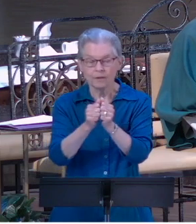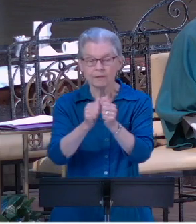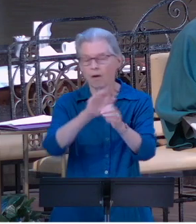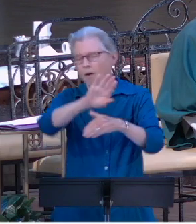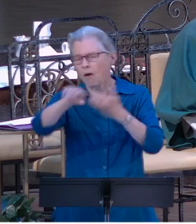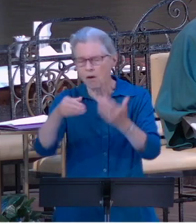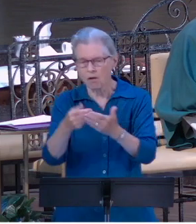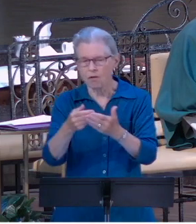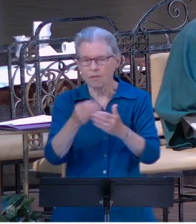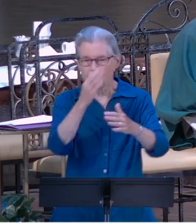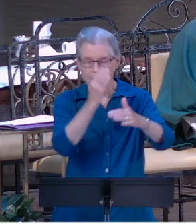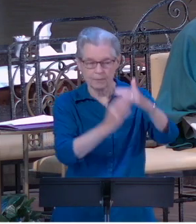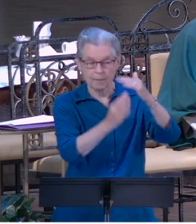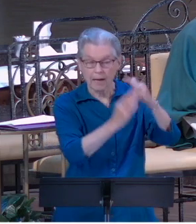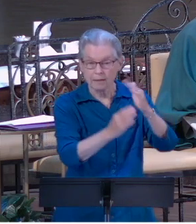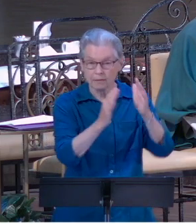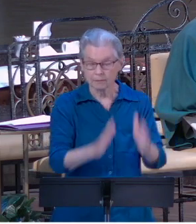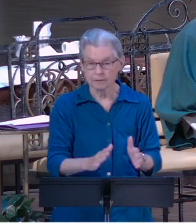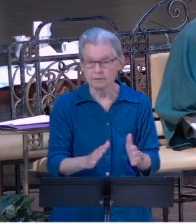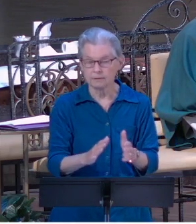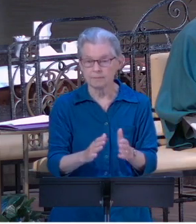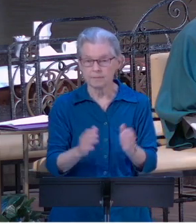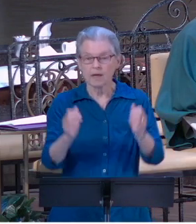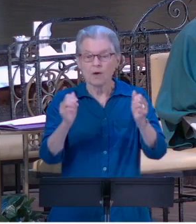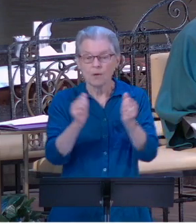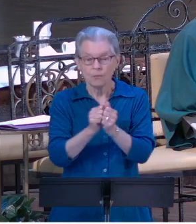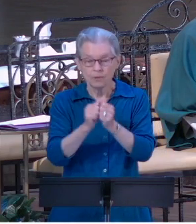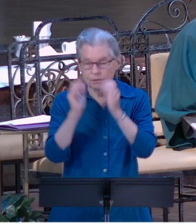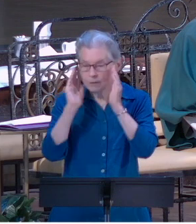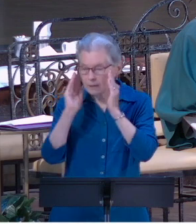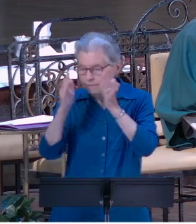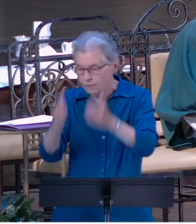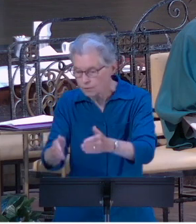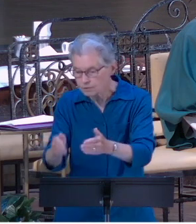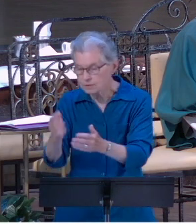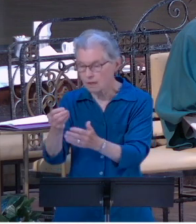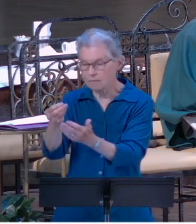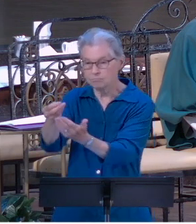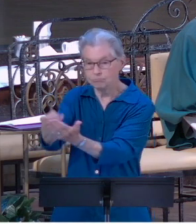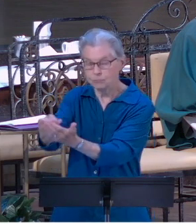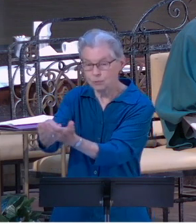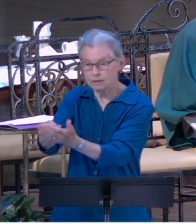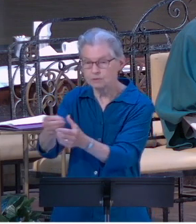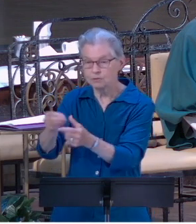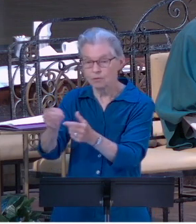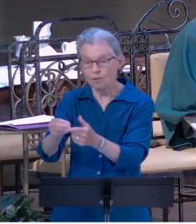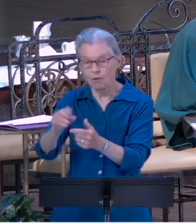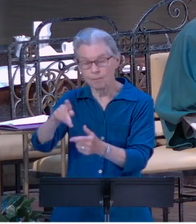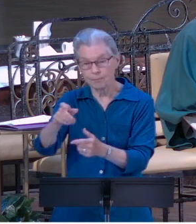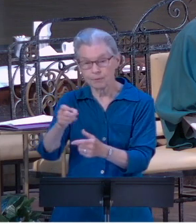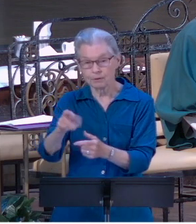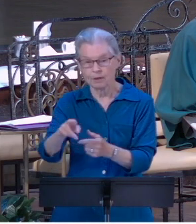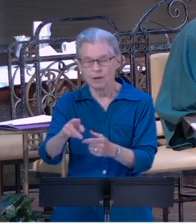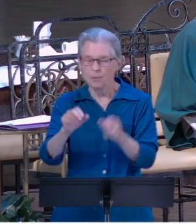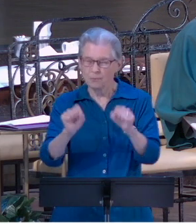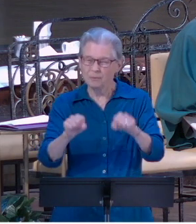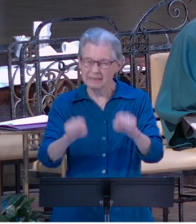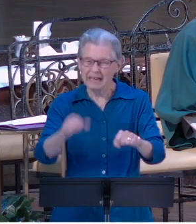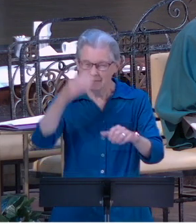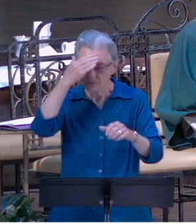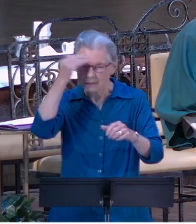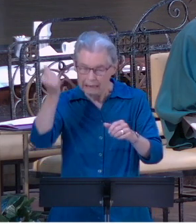When focused on treasures and pearls, we can forget that there is a very real price to obtain